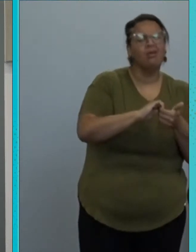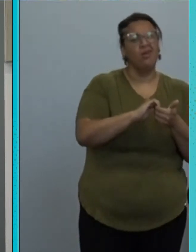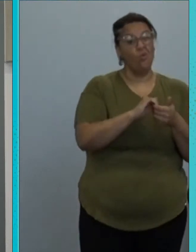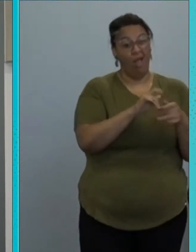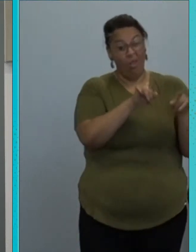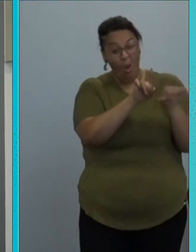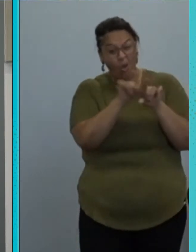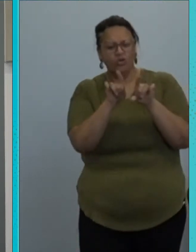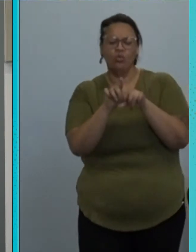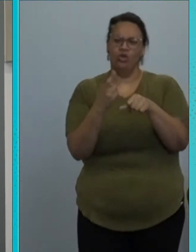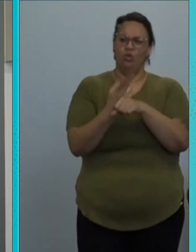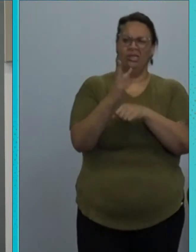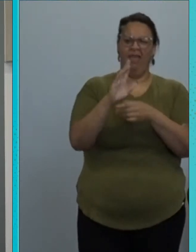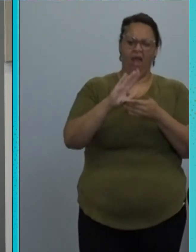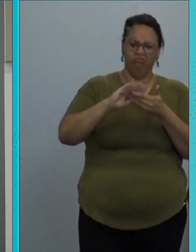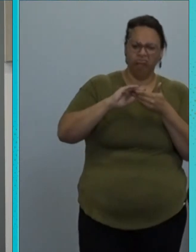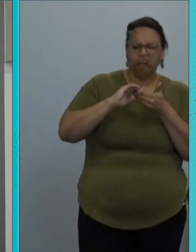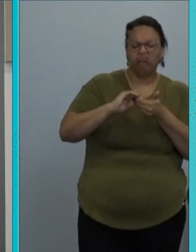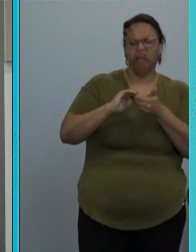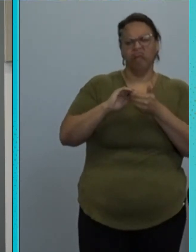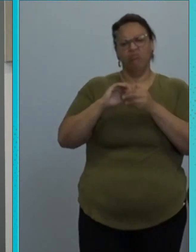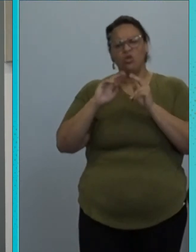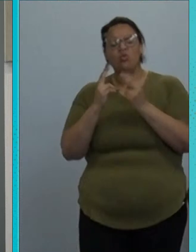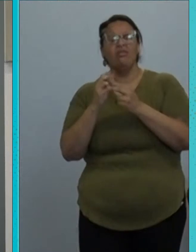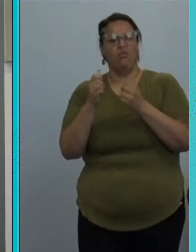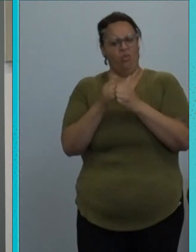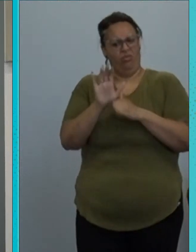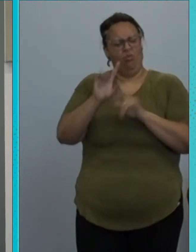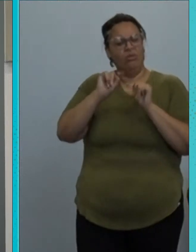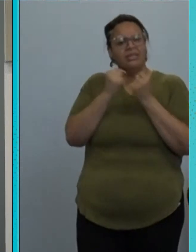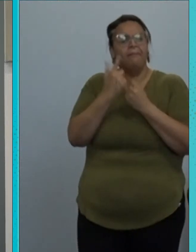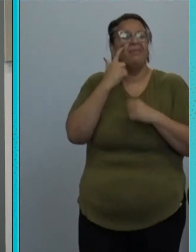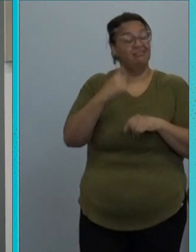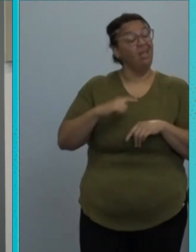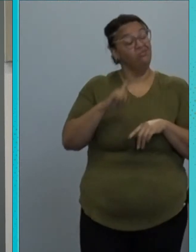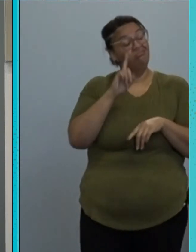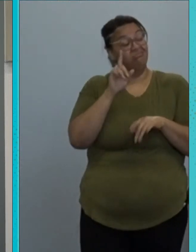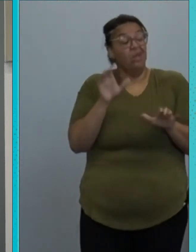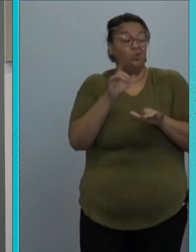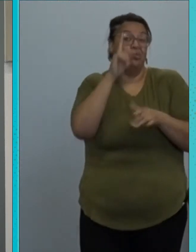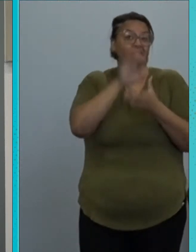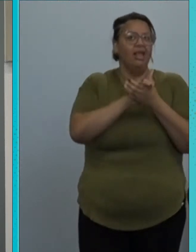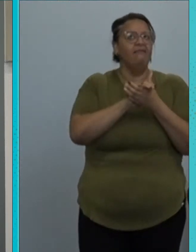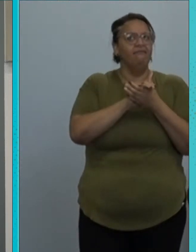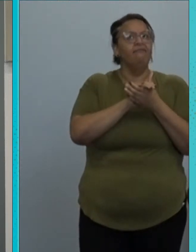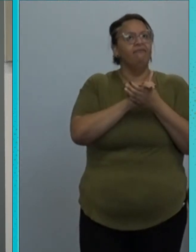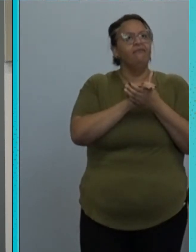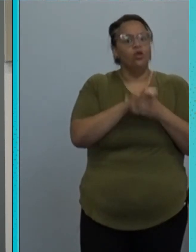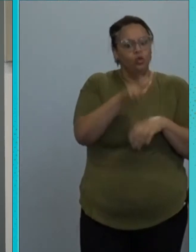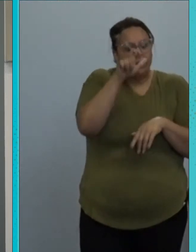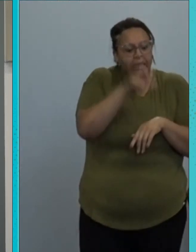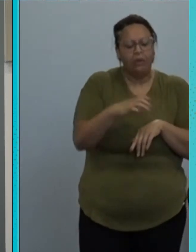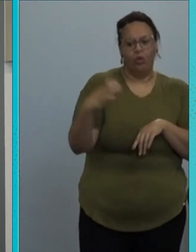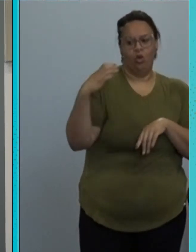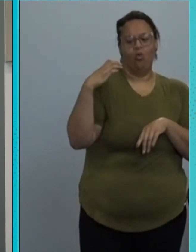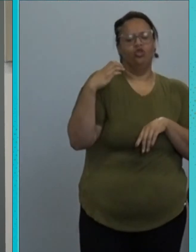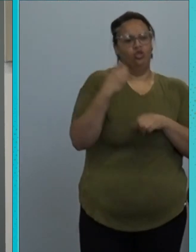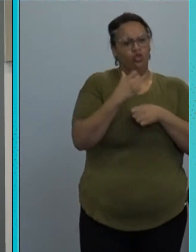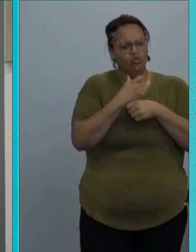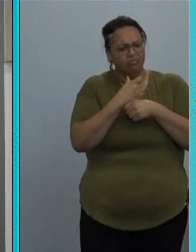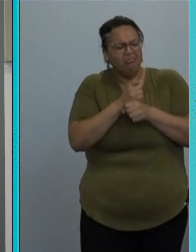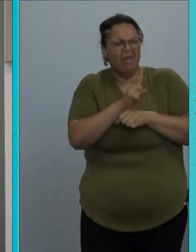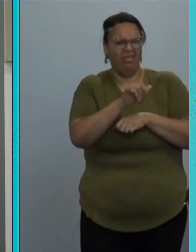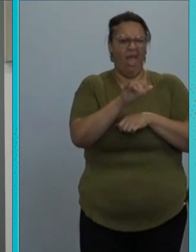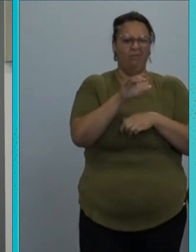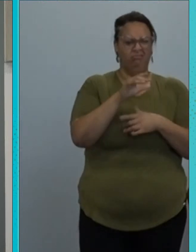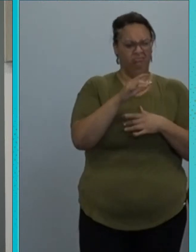fostering that unity and resilience within the team? Because I think it does take coaches to help make that brotherhood, cement that brotherhood